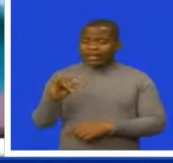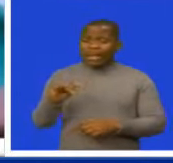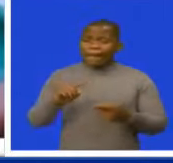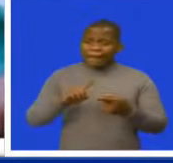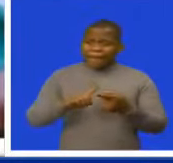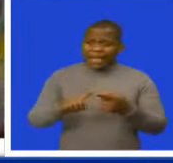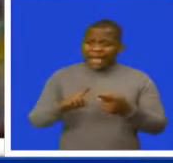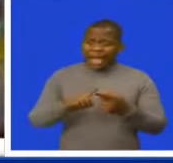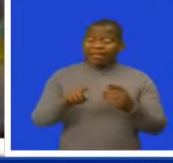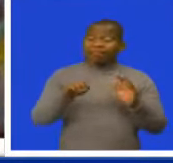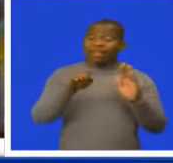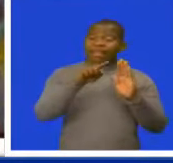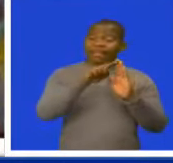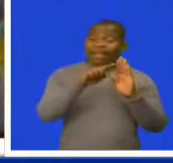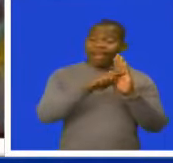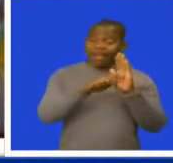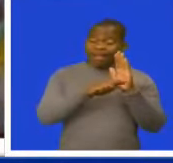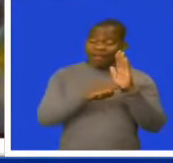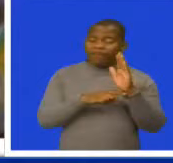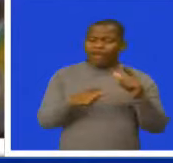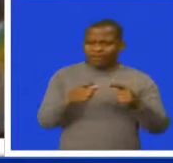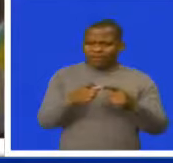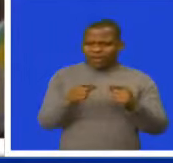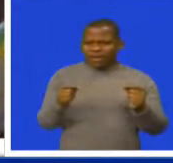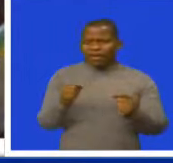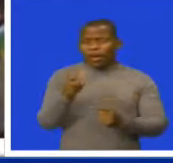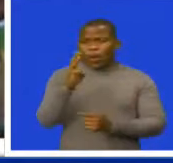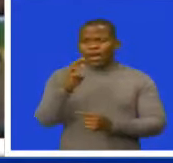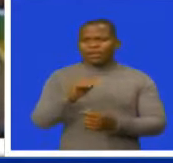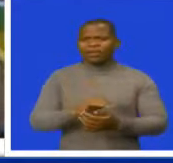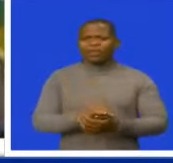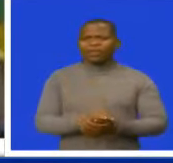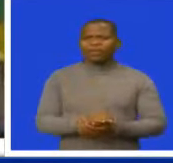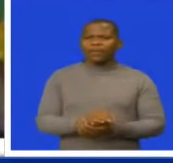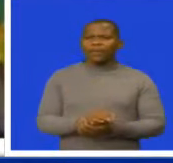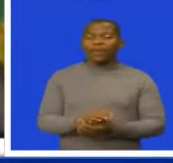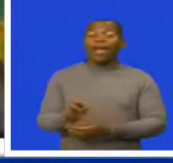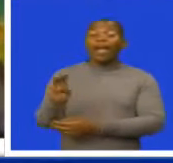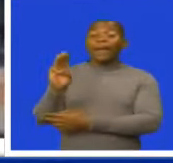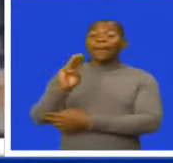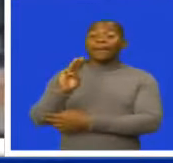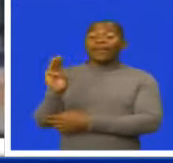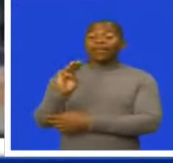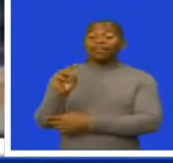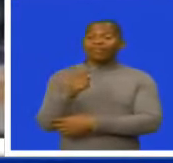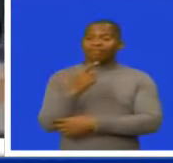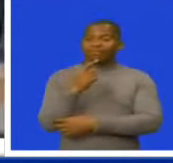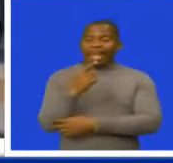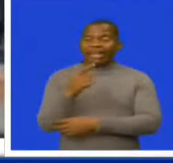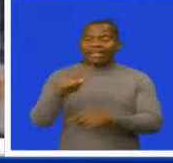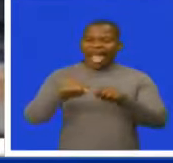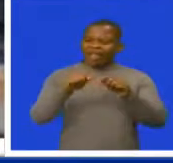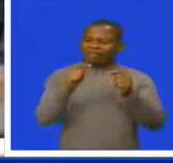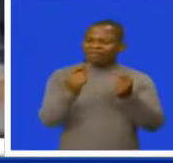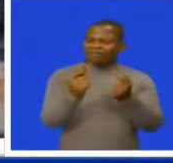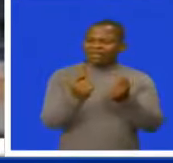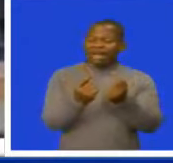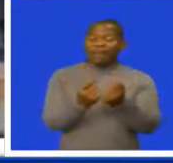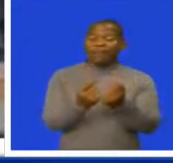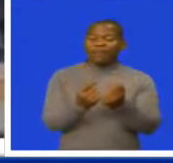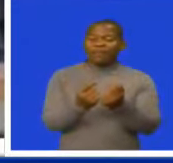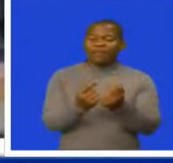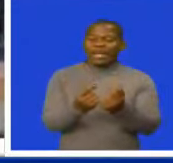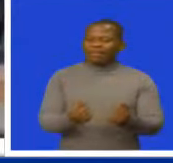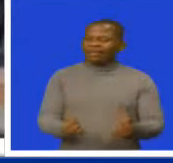Mengameli wenhlangano yemidlalo wephuli Muntu Dlamini uthi amaqembu akhombe ukuthi imisela sibili. Kulo mnyaka lona angathi